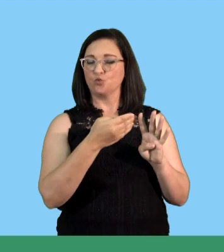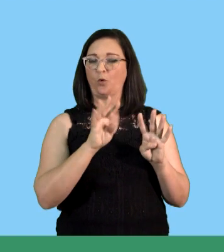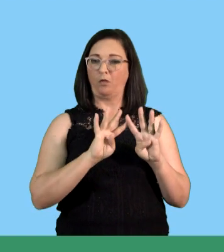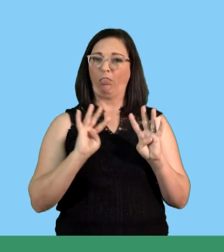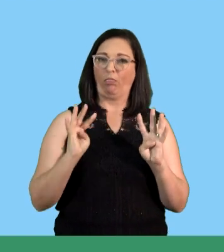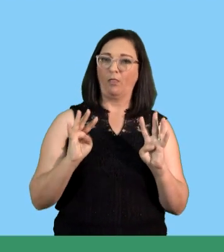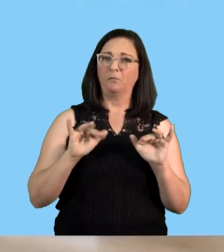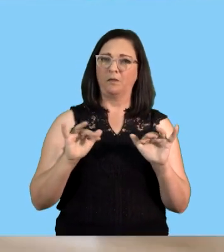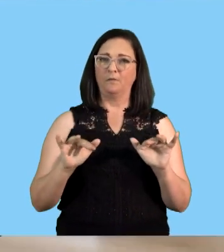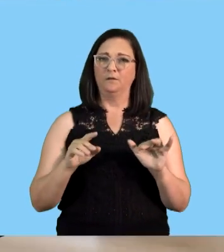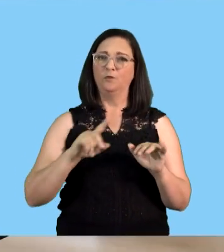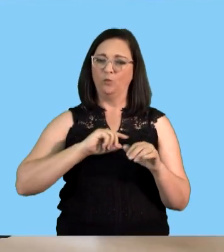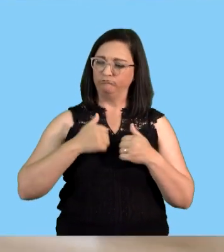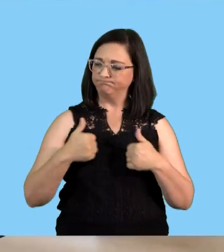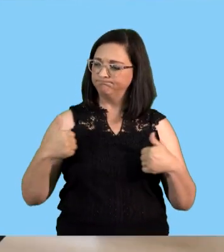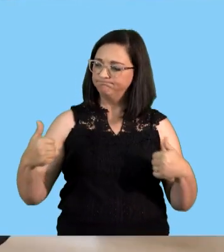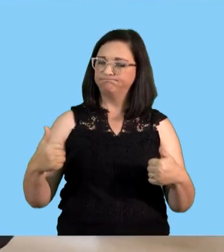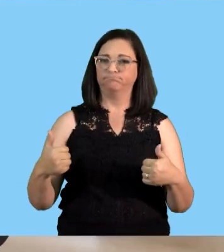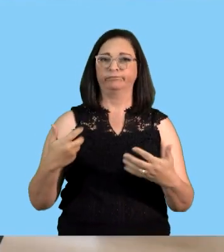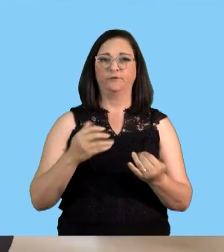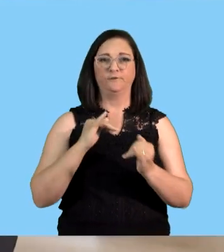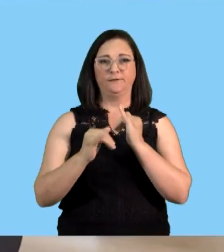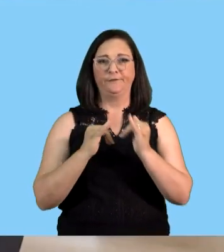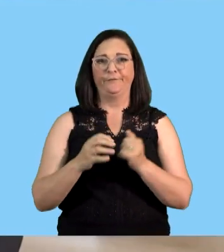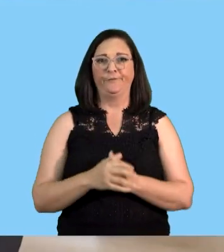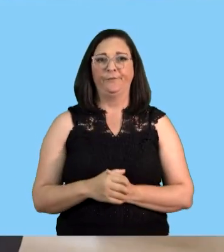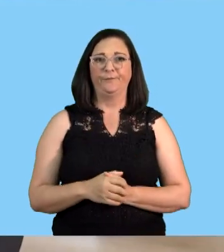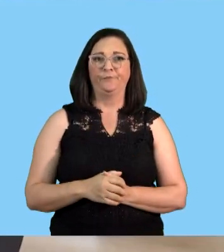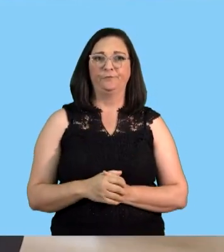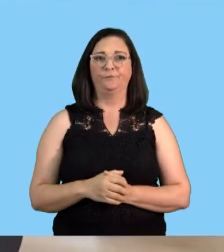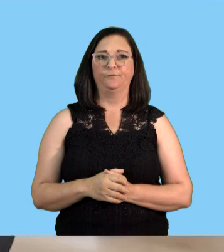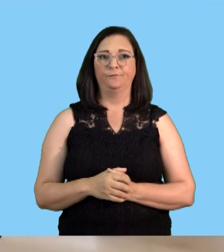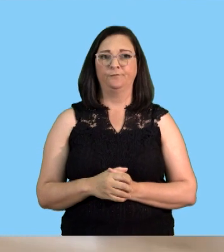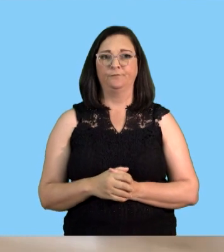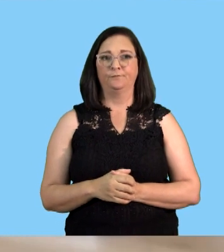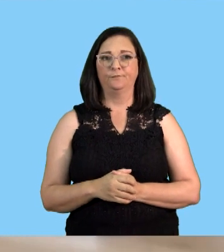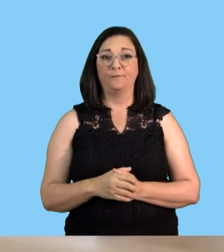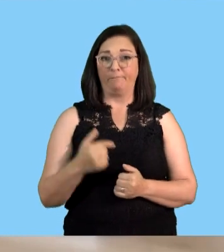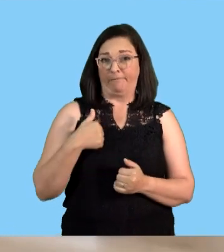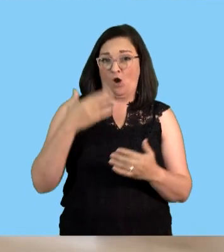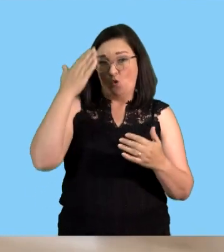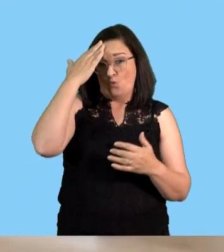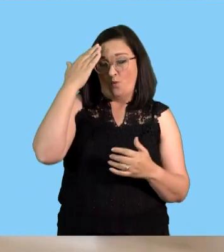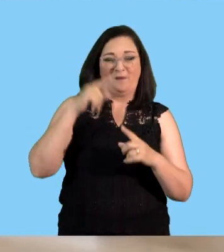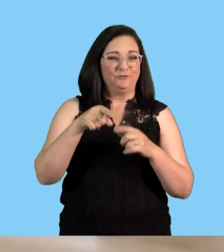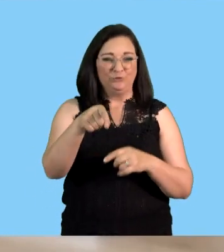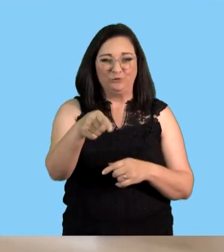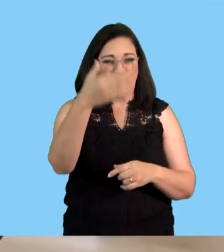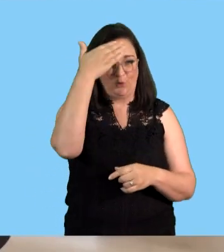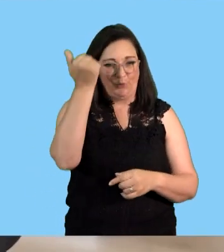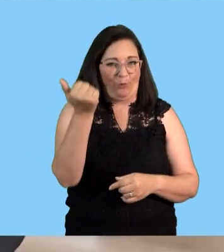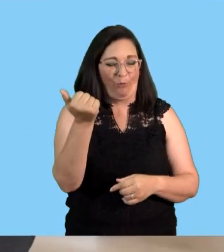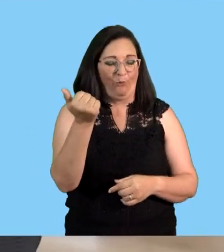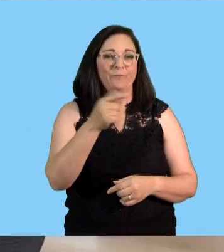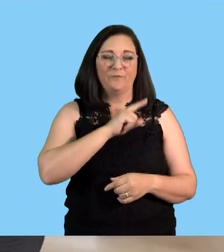is a group of people who are seated there during an interview. So I'm the one that knows them. You don't know them as an interviewee, so I